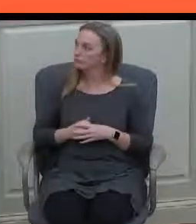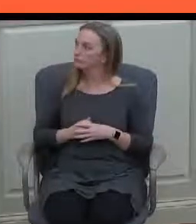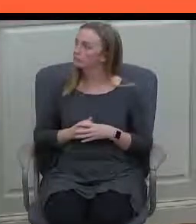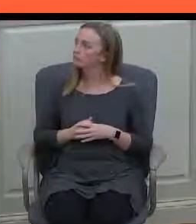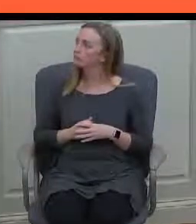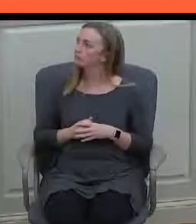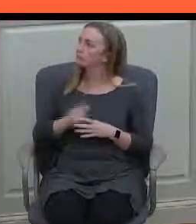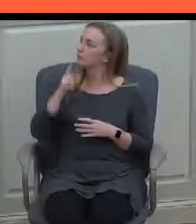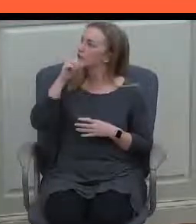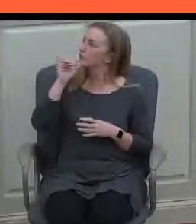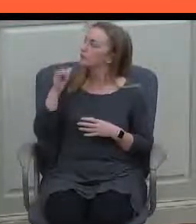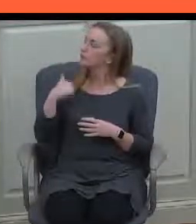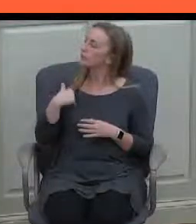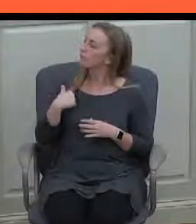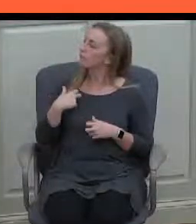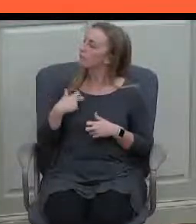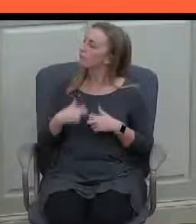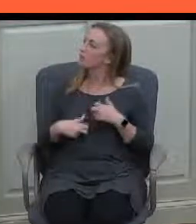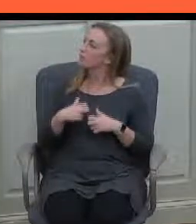Looks like there's a